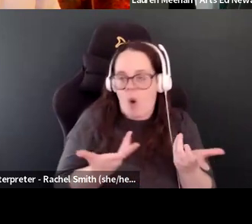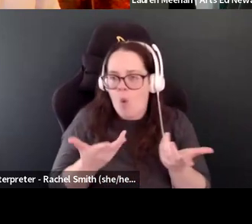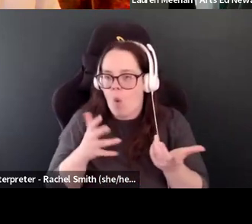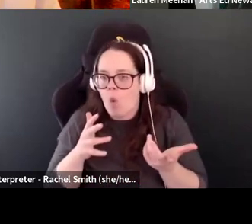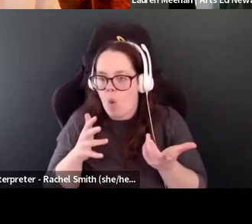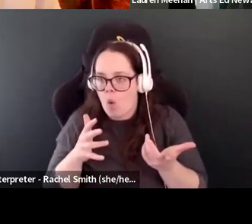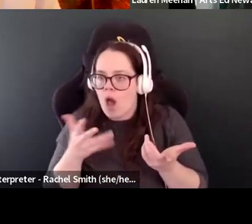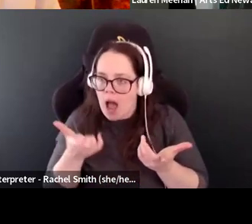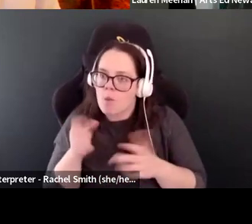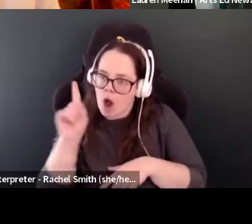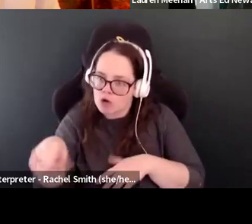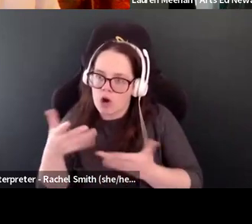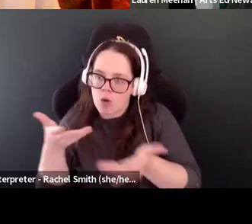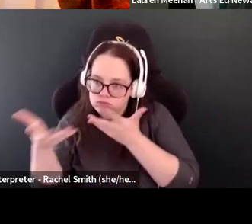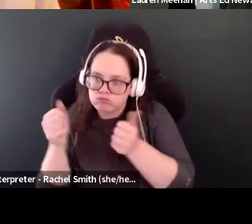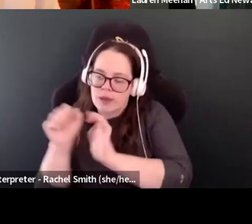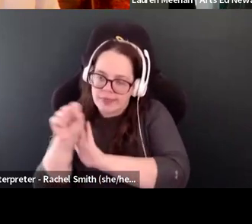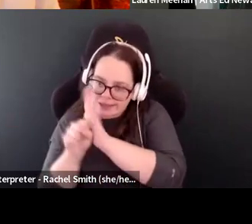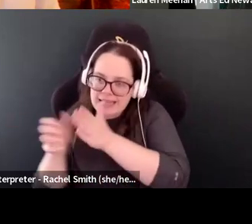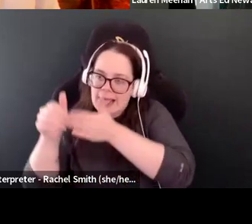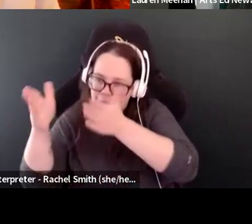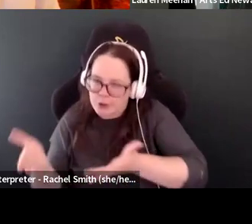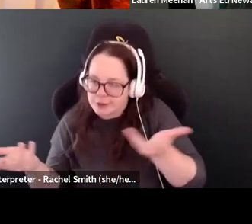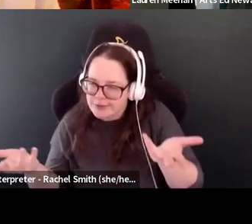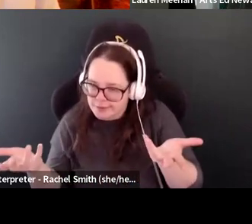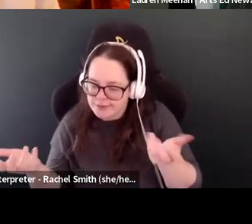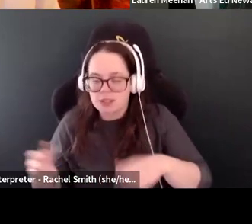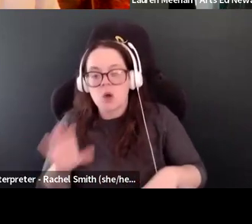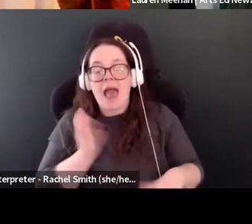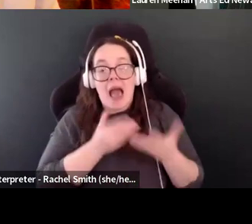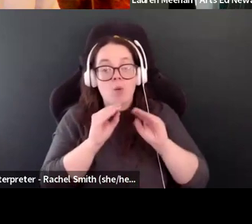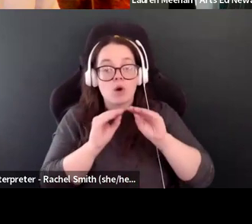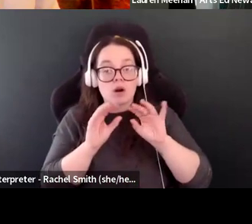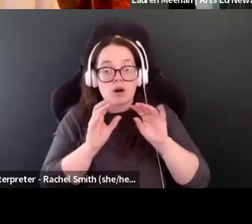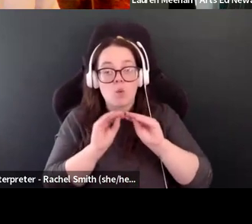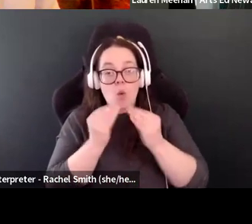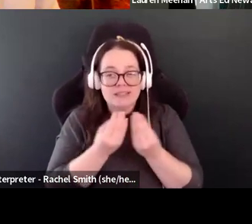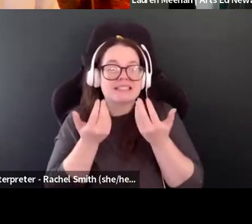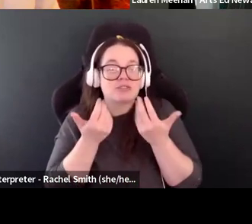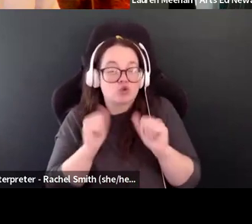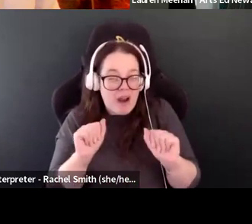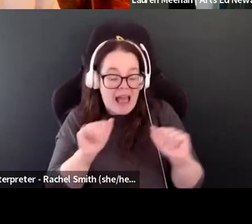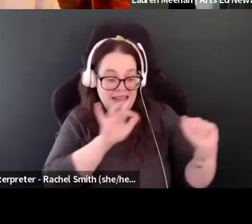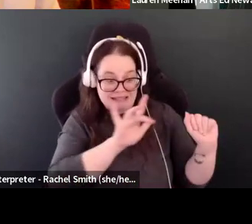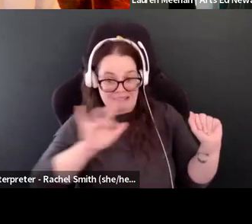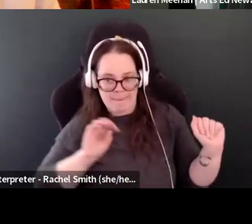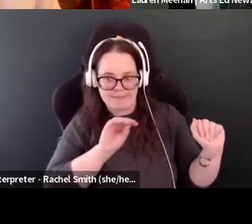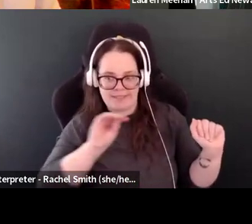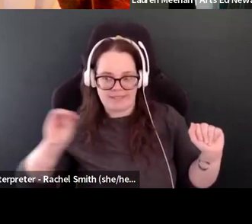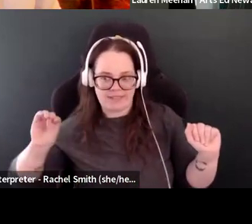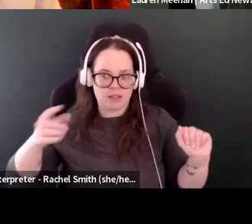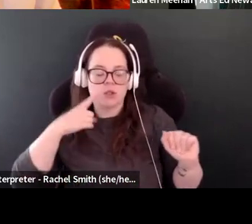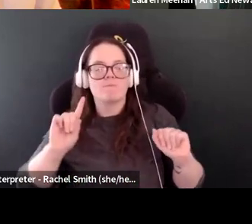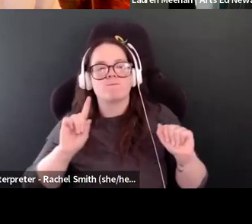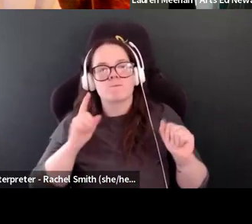I want legislators to hear. So you know, our organization tries to fill in some of the gaps on that. For example, Americans for the Arts